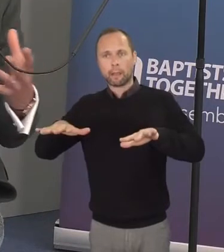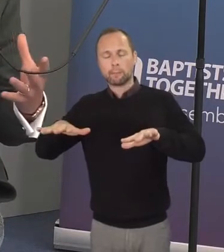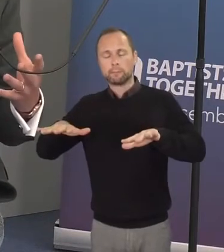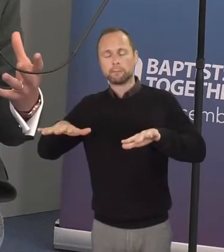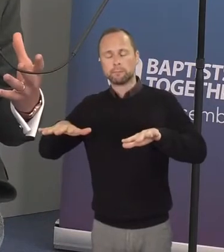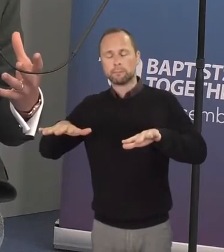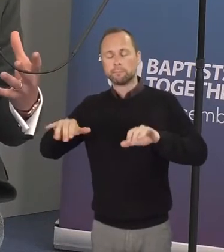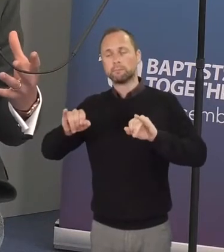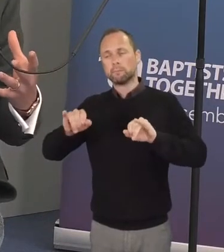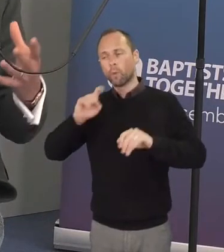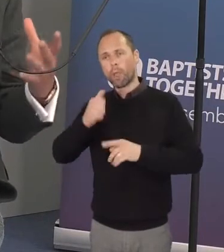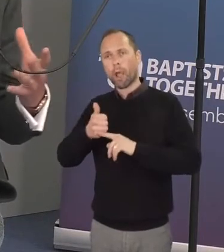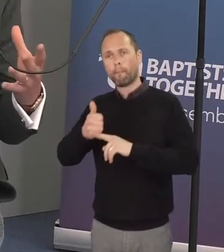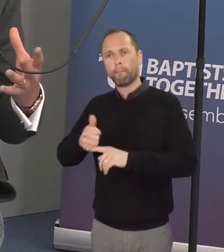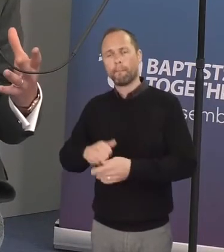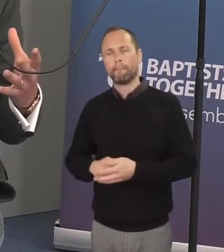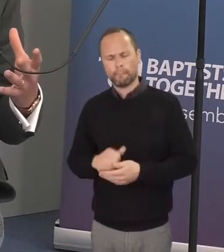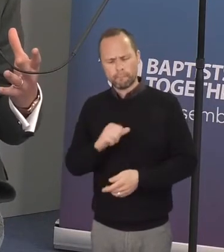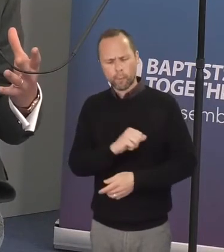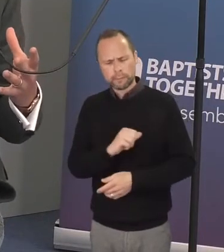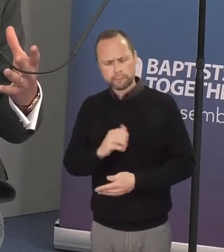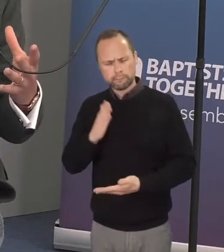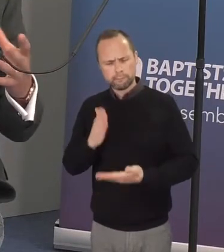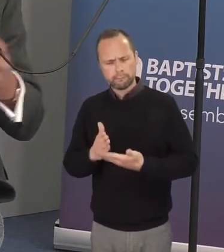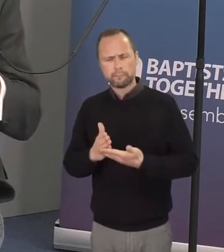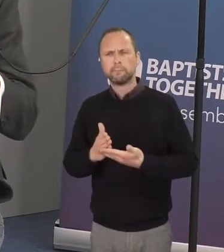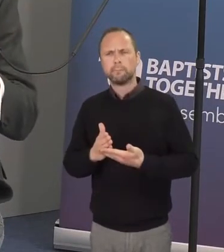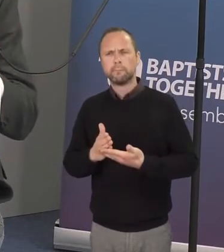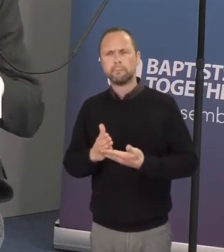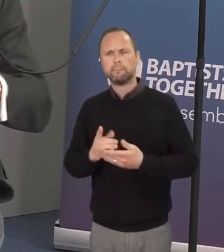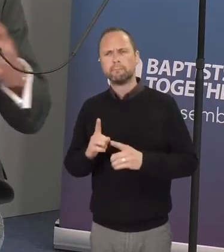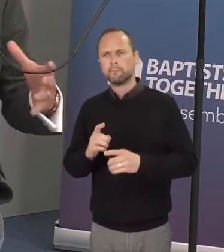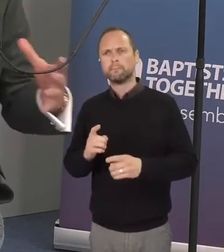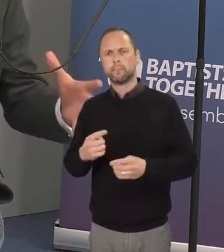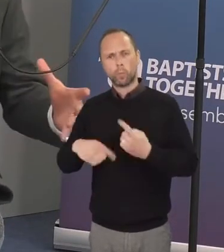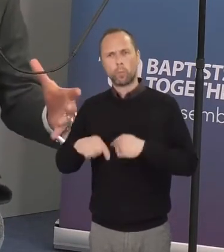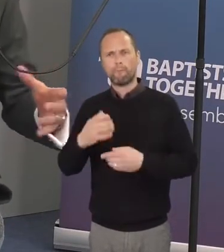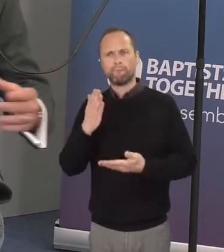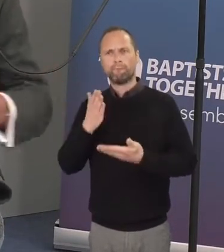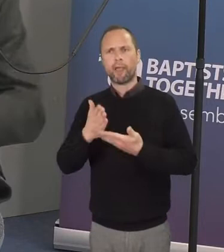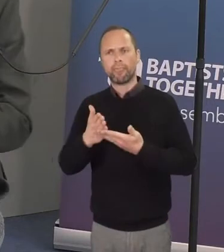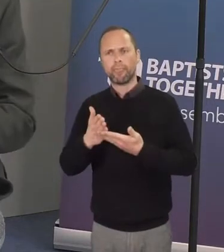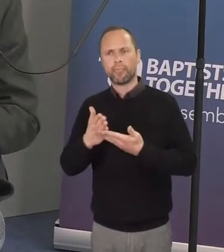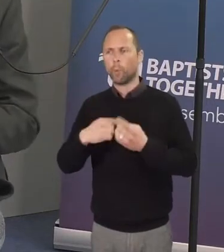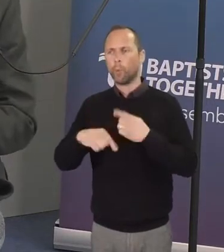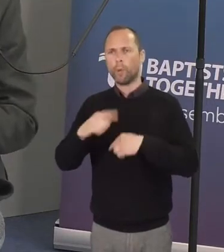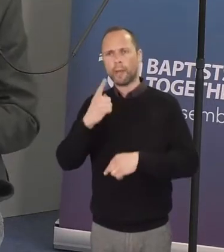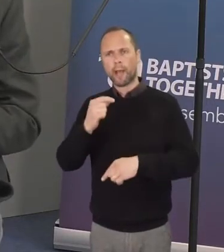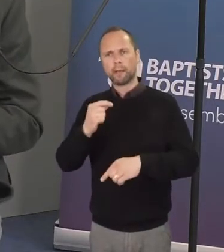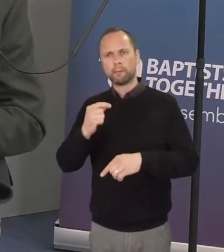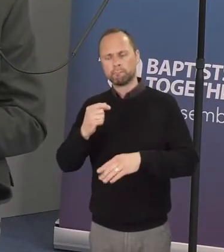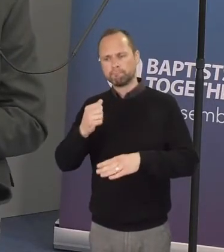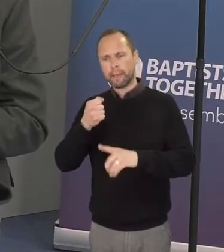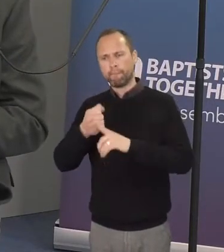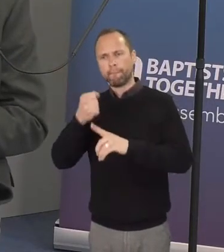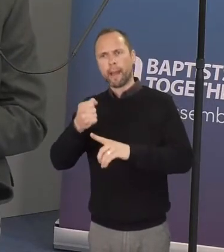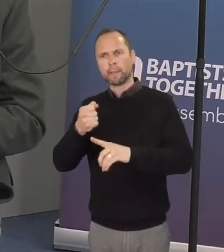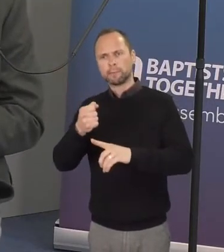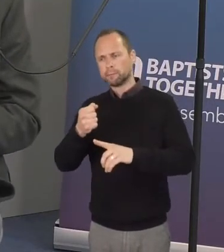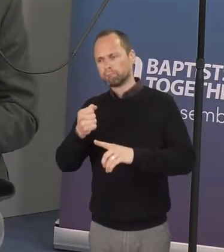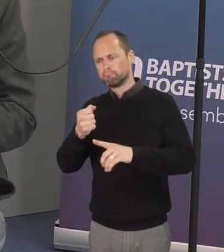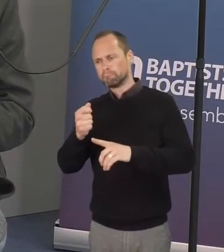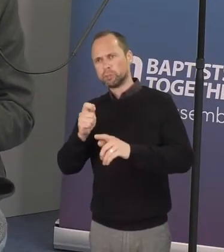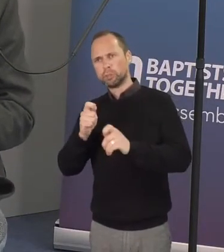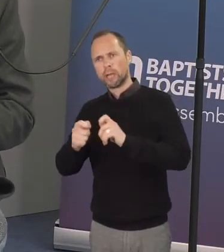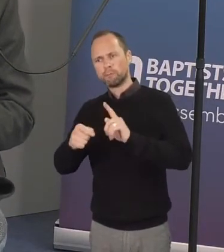what we've learned over the last 5 years, we believe in faith that we can have an even greater impact in the next 5 years to